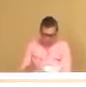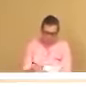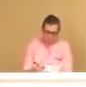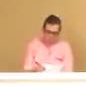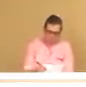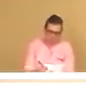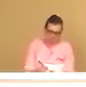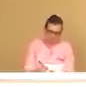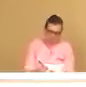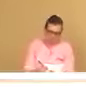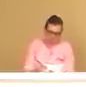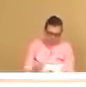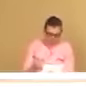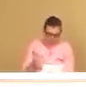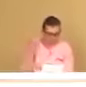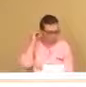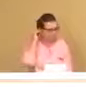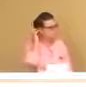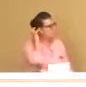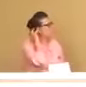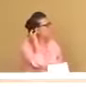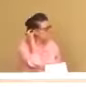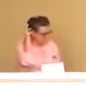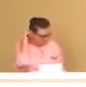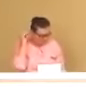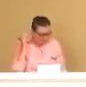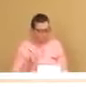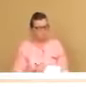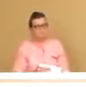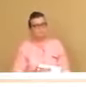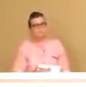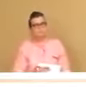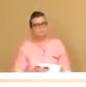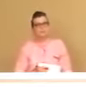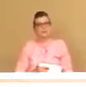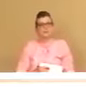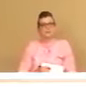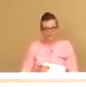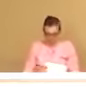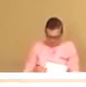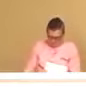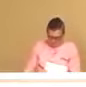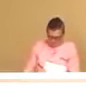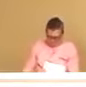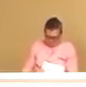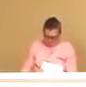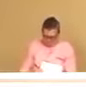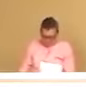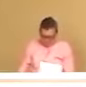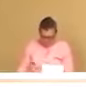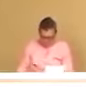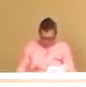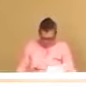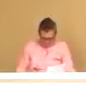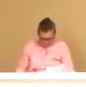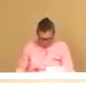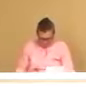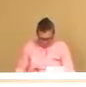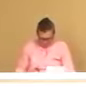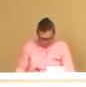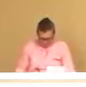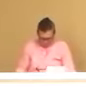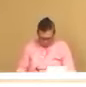school, it was already there. Amen. I was ready to go. My cousin was working for this company. She said, "They want you. They've seen some of your artwork and they